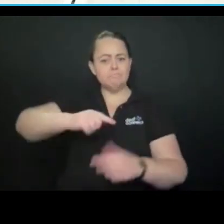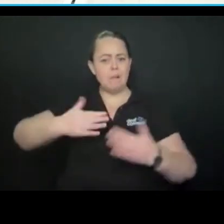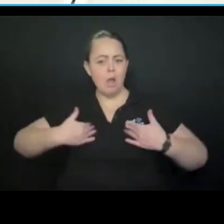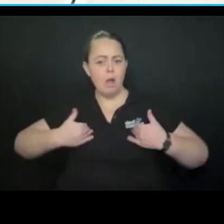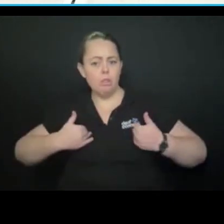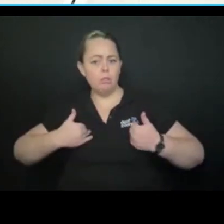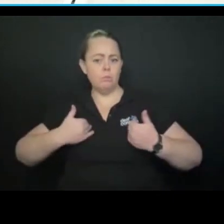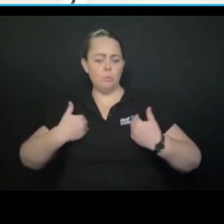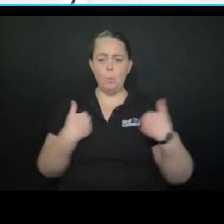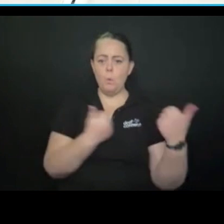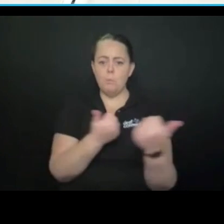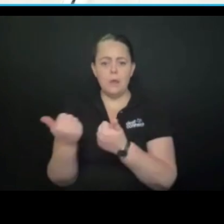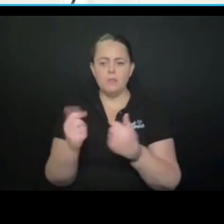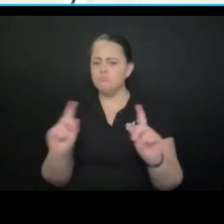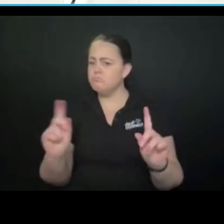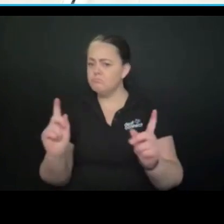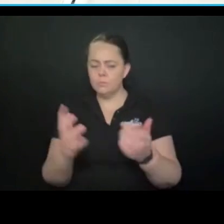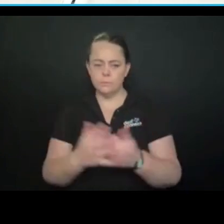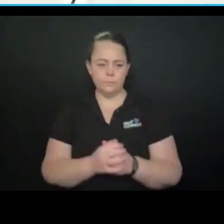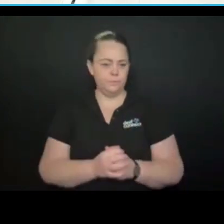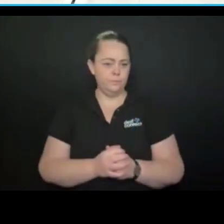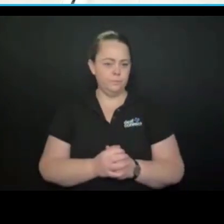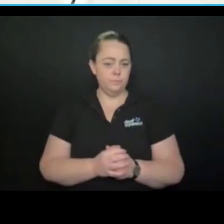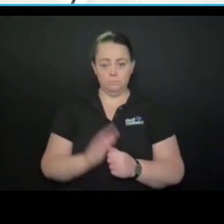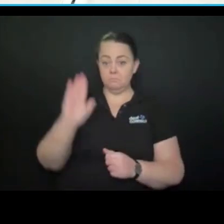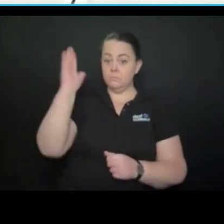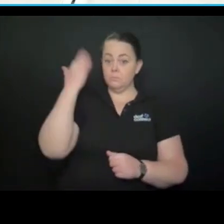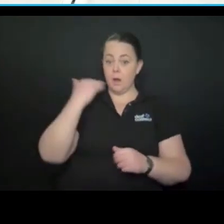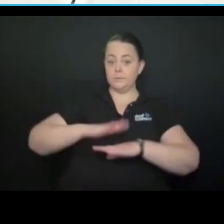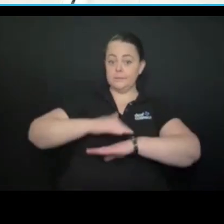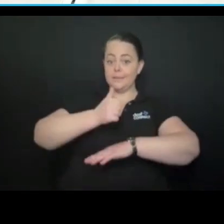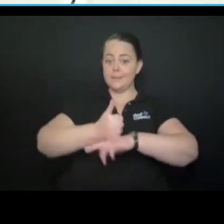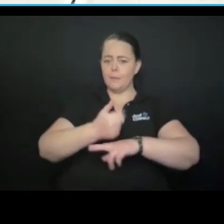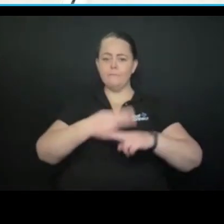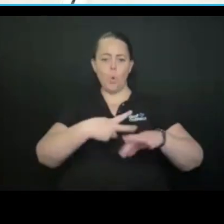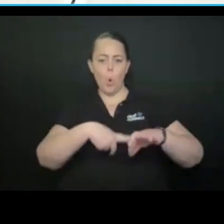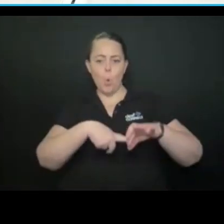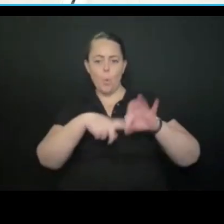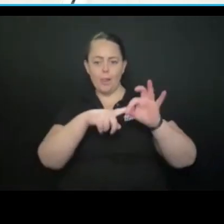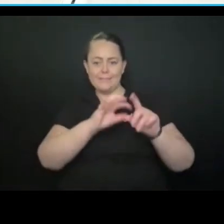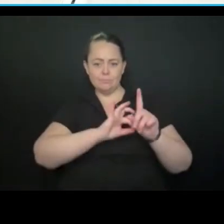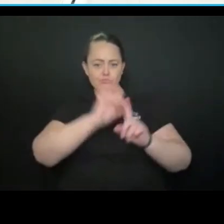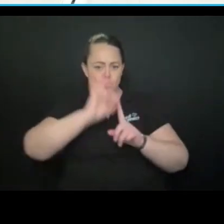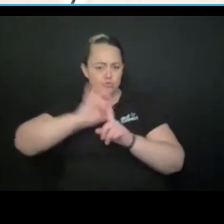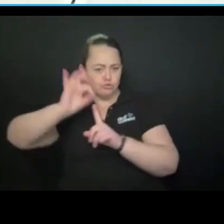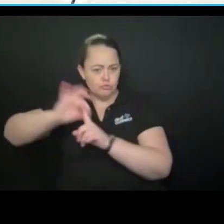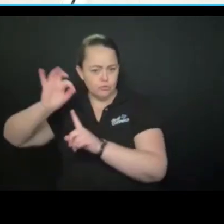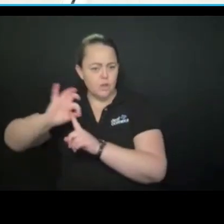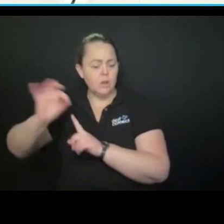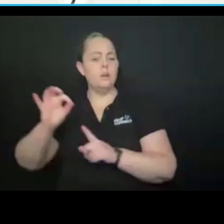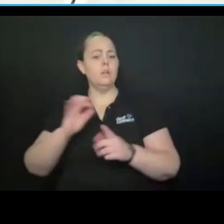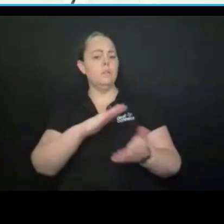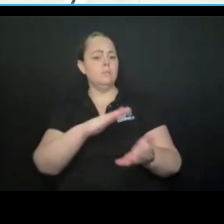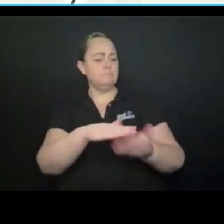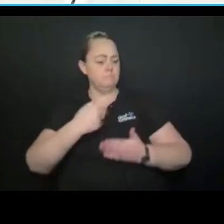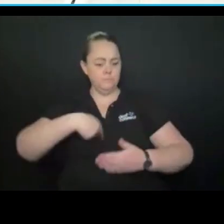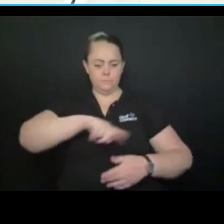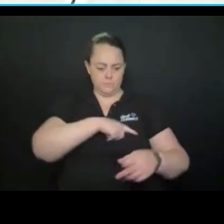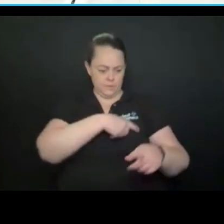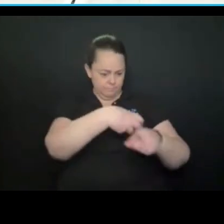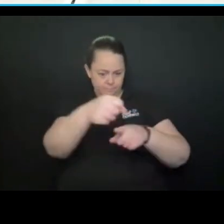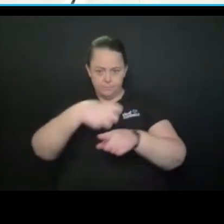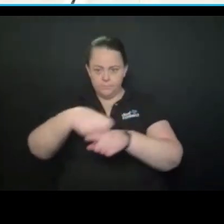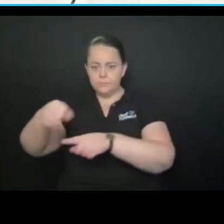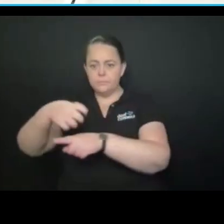was originally introduced to support quality improvement, serving as a cornerstone in measuring and monitoring crucial areas